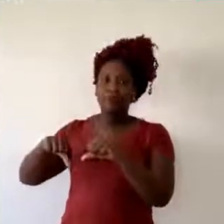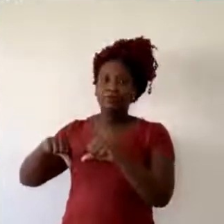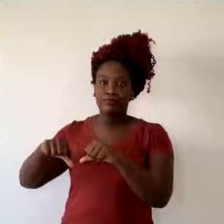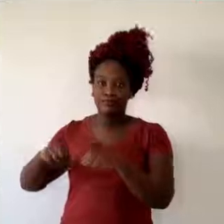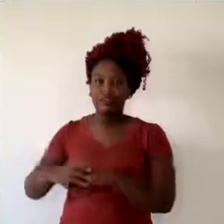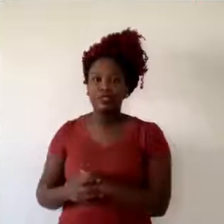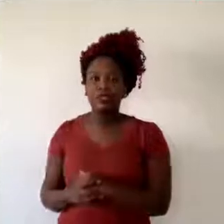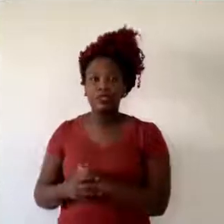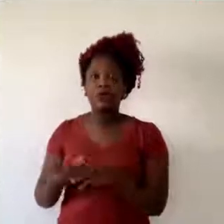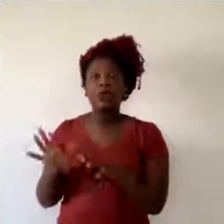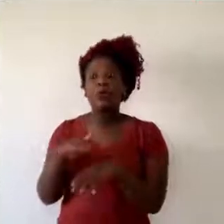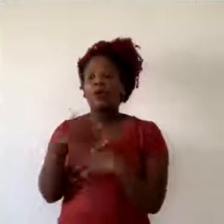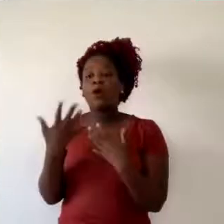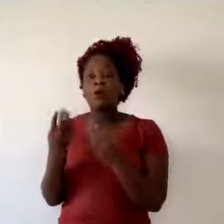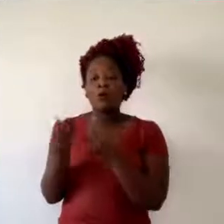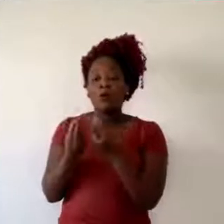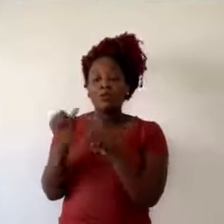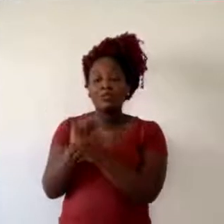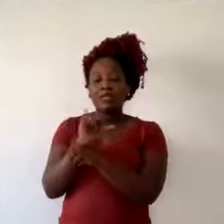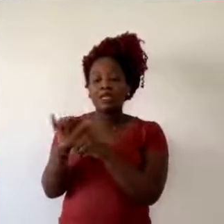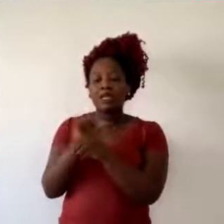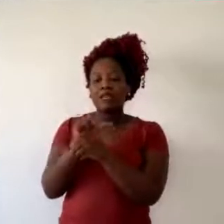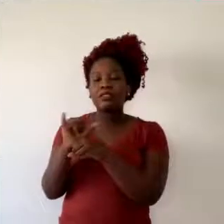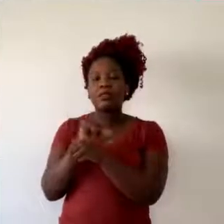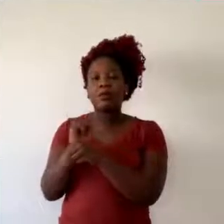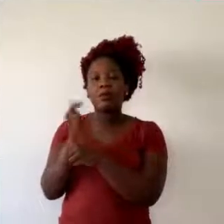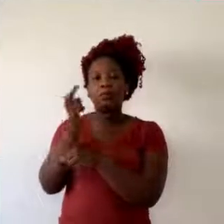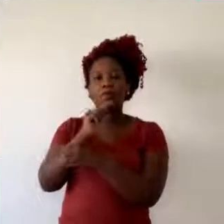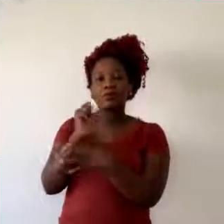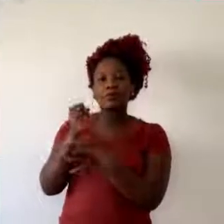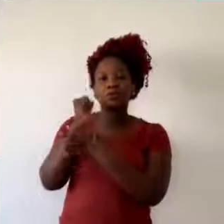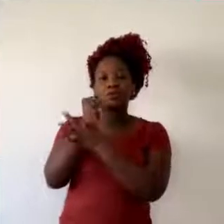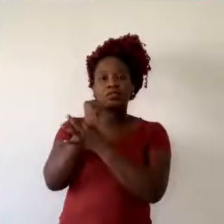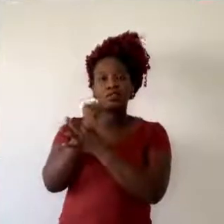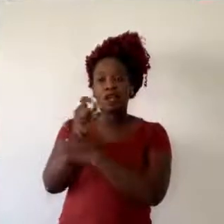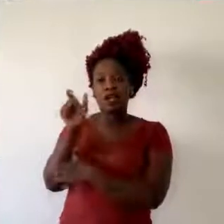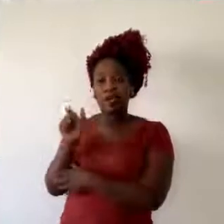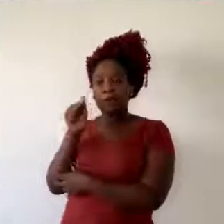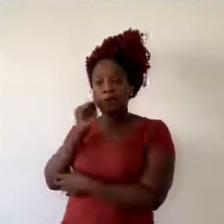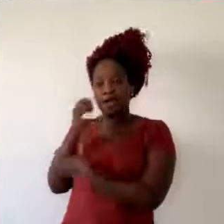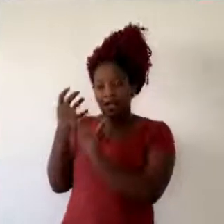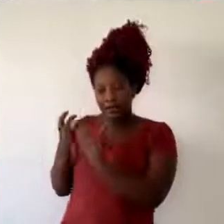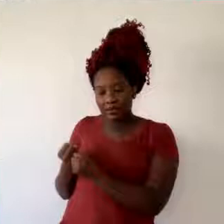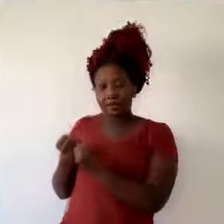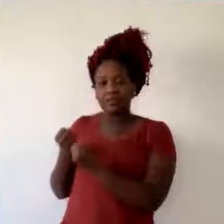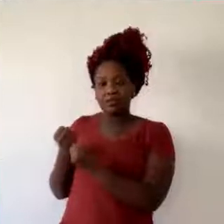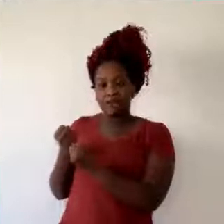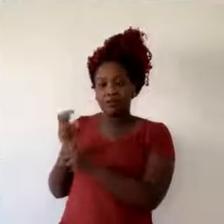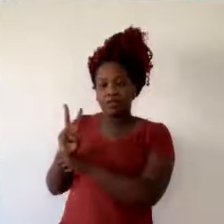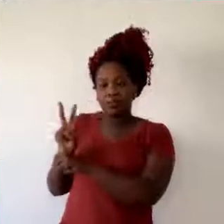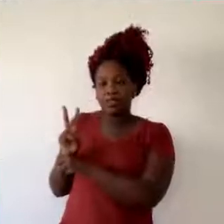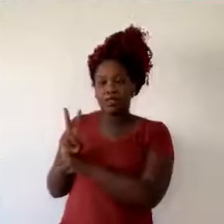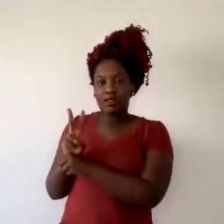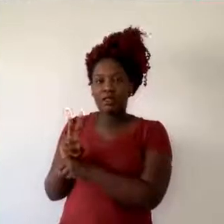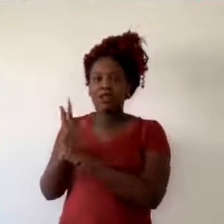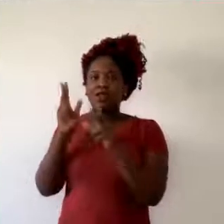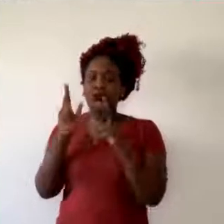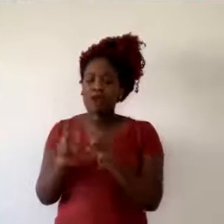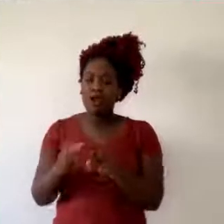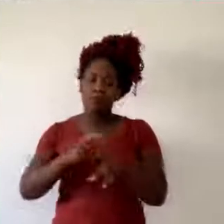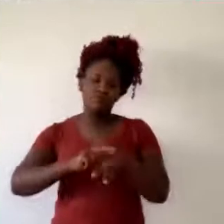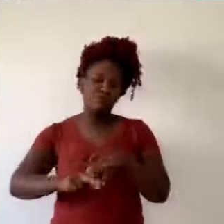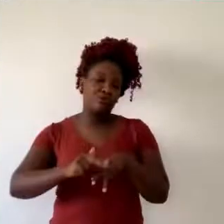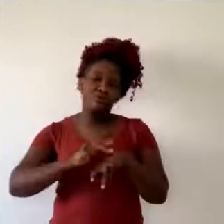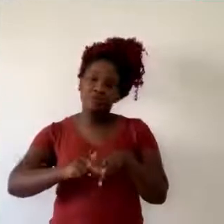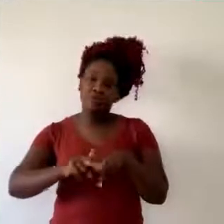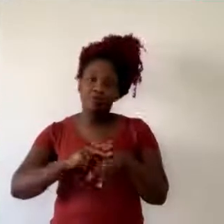issue that needs to be taken into consideration for black women or vis-a-vis black women. Same